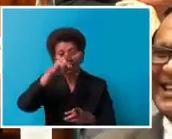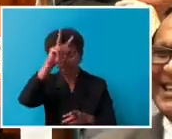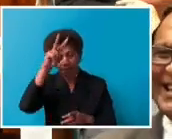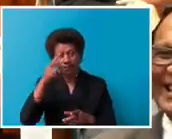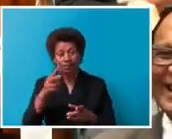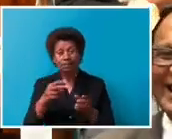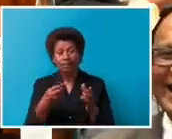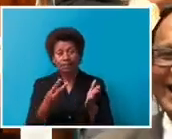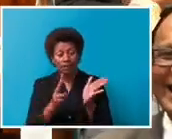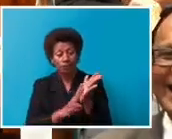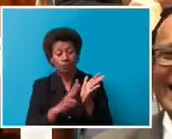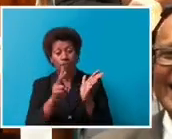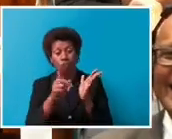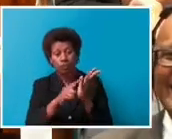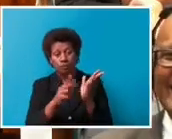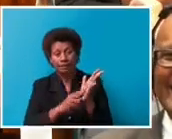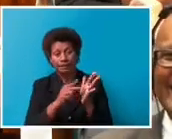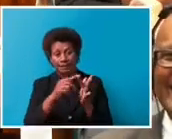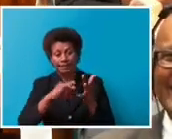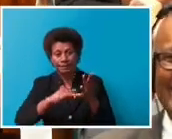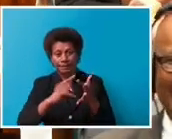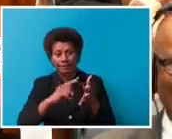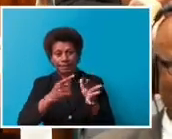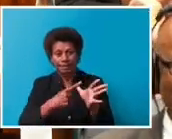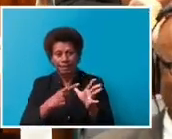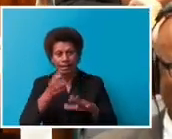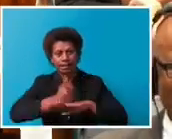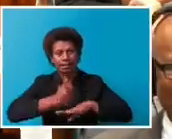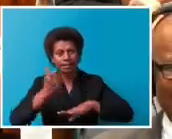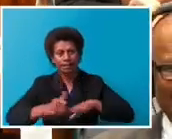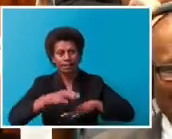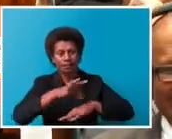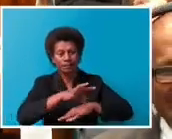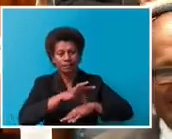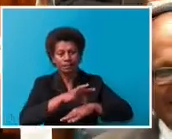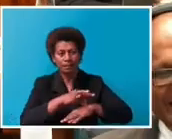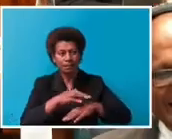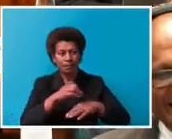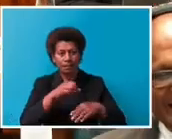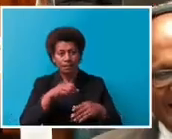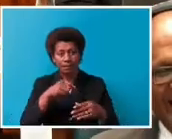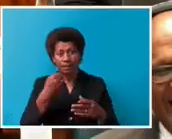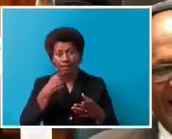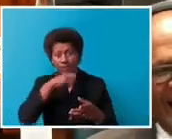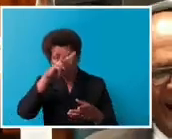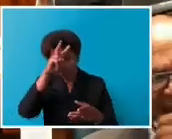Bunisea Government Hospital, I was talking to the leader of the opposition, was falling apart.